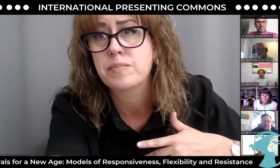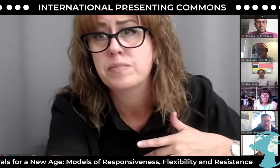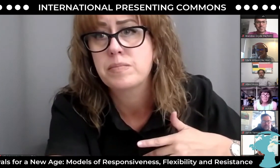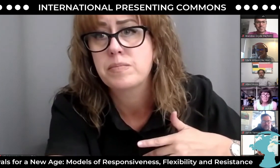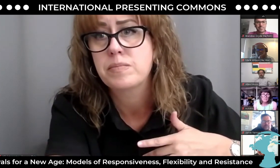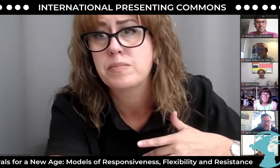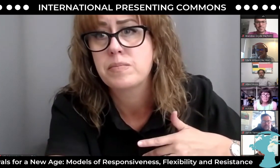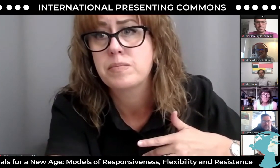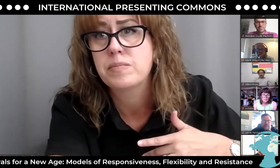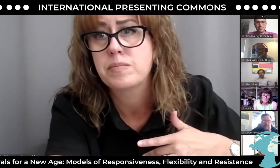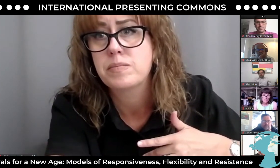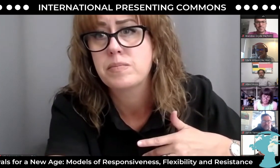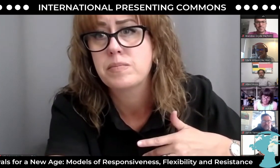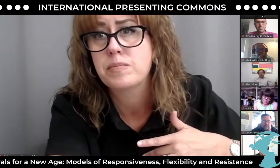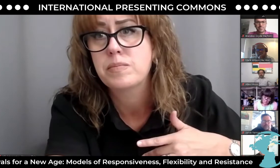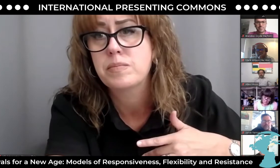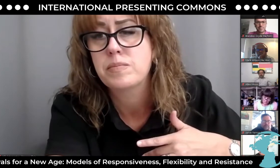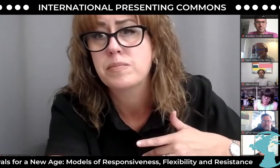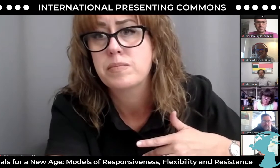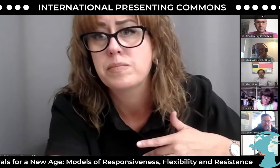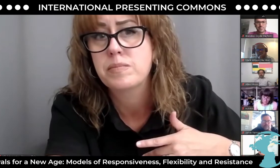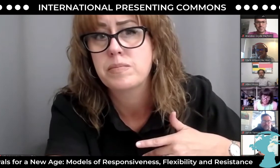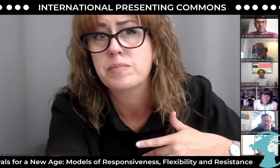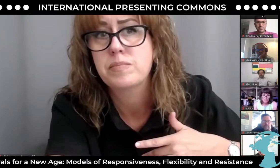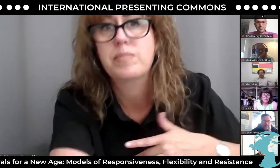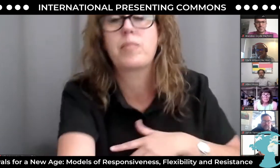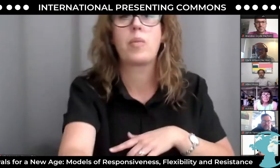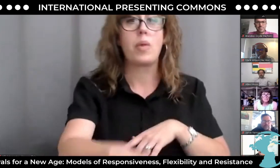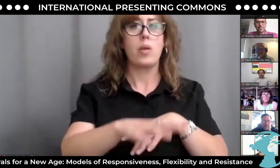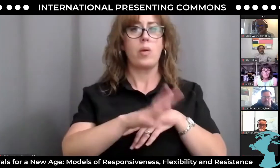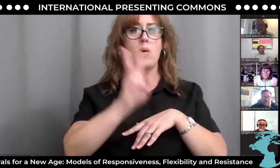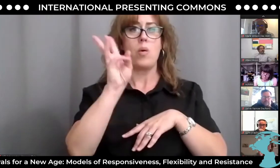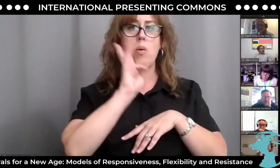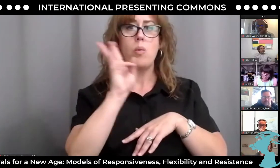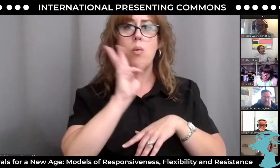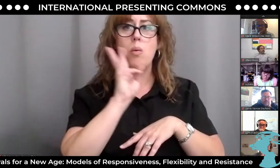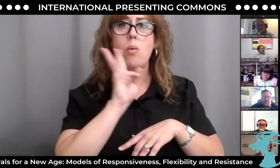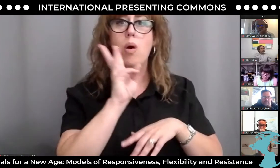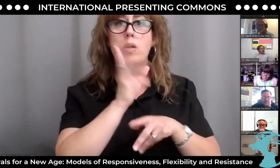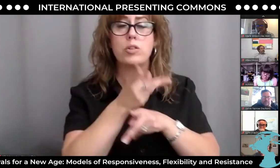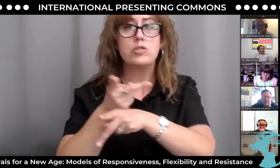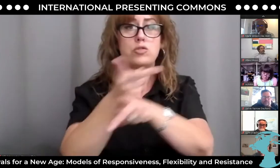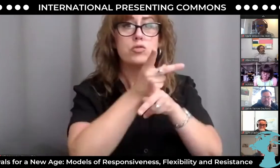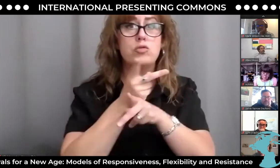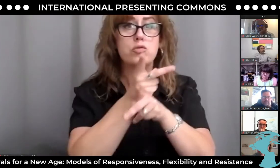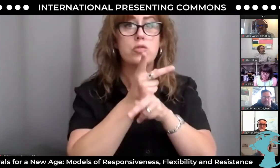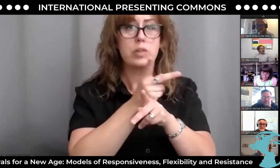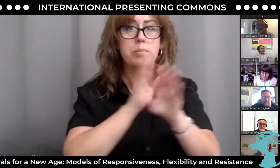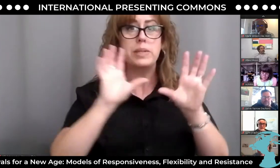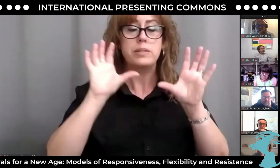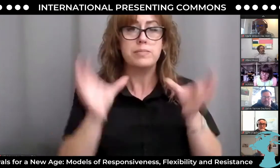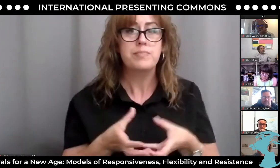water treatment plant of all things, and has commissioned many new work. He's often